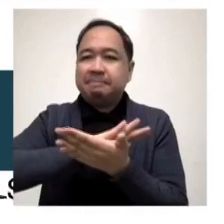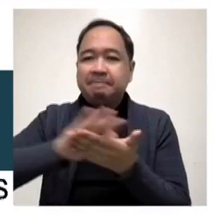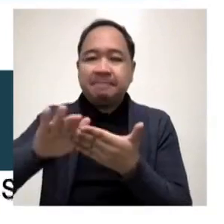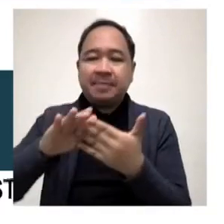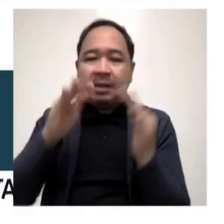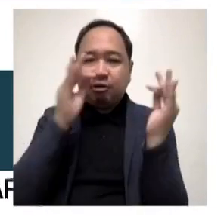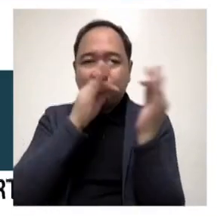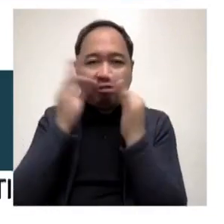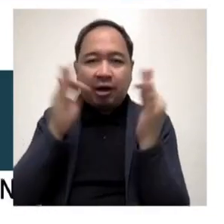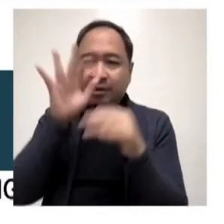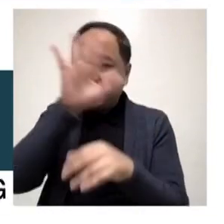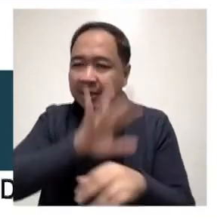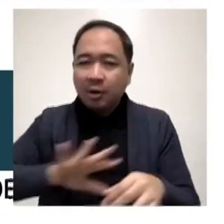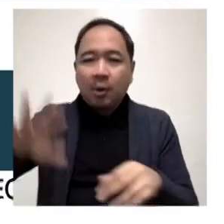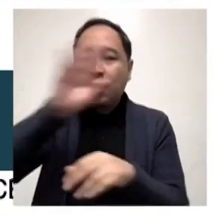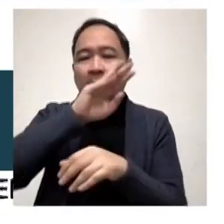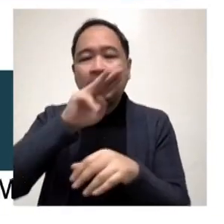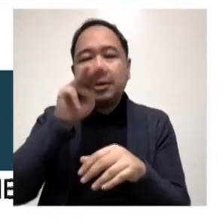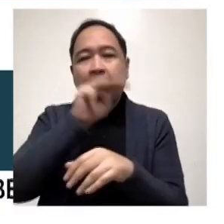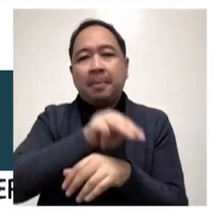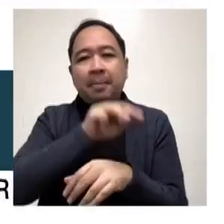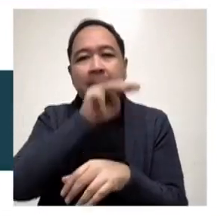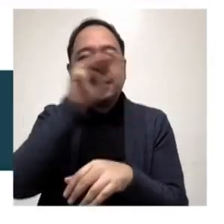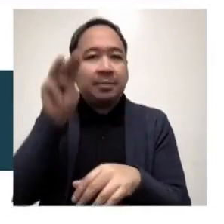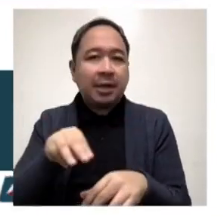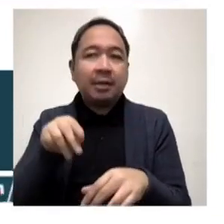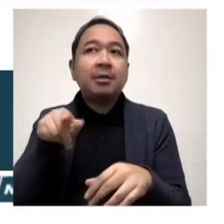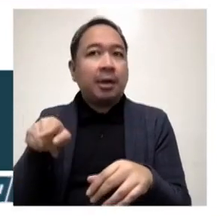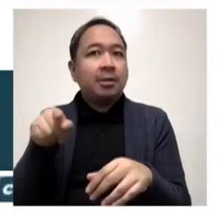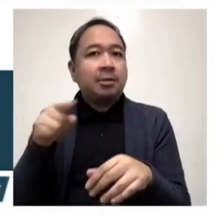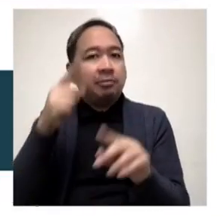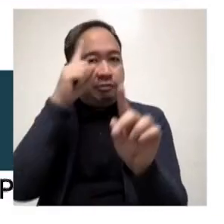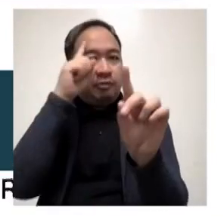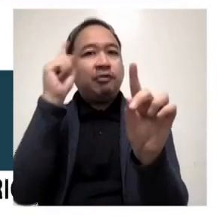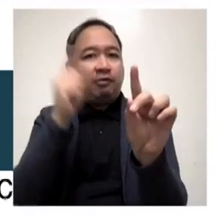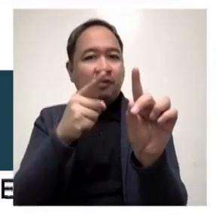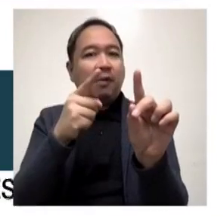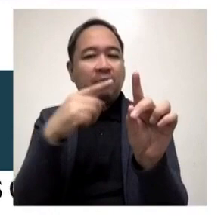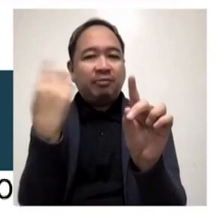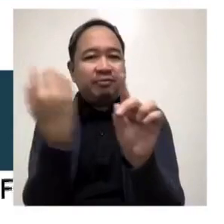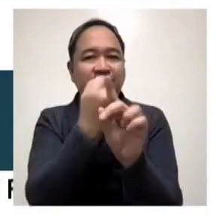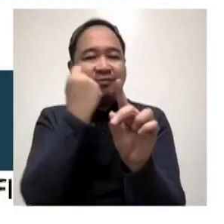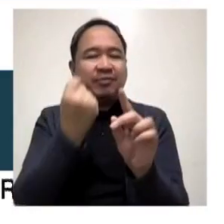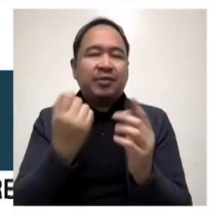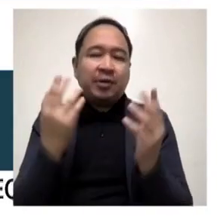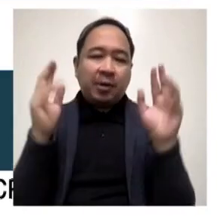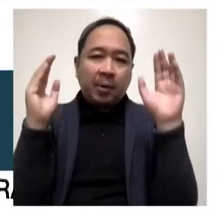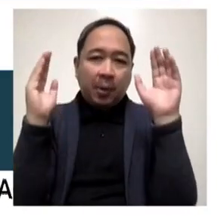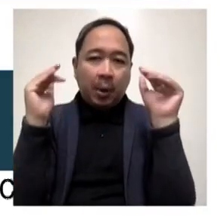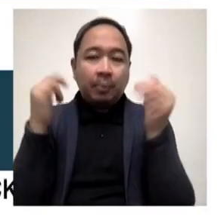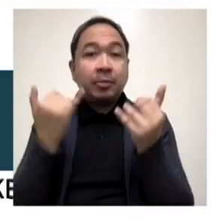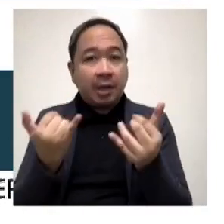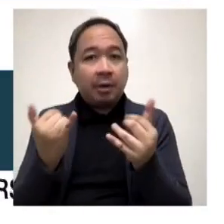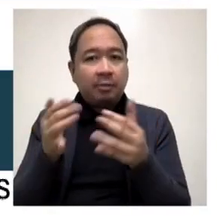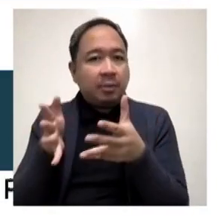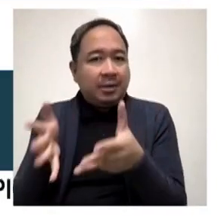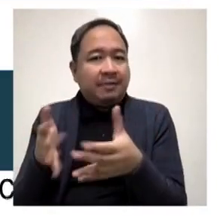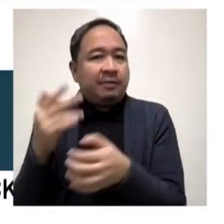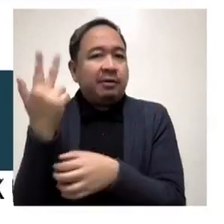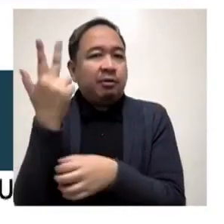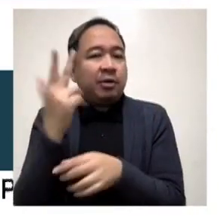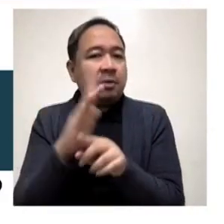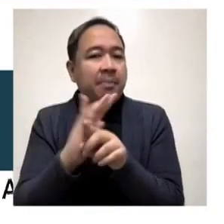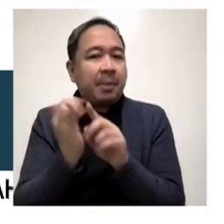And that is something that we would like to achieve. And again, We are just down to three barangays. So the